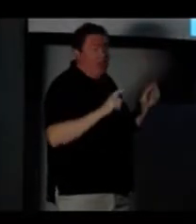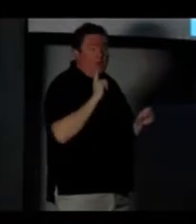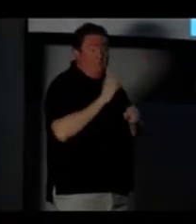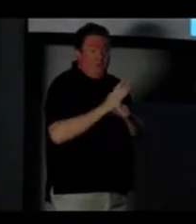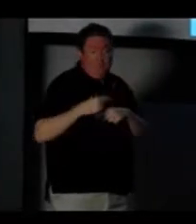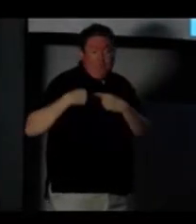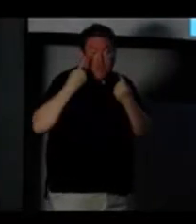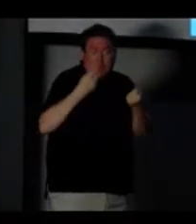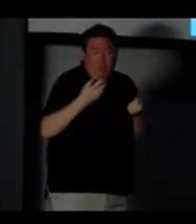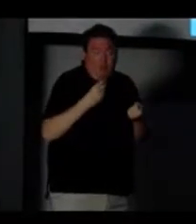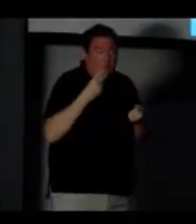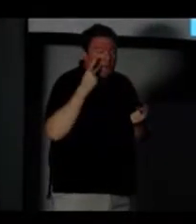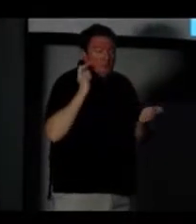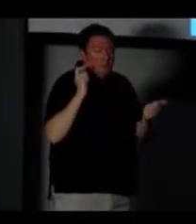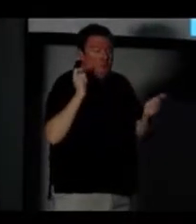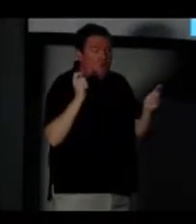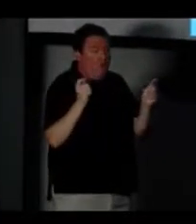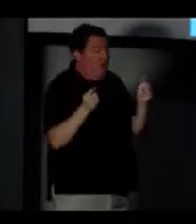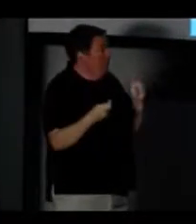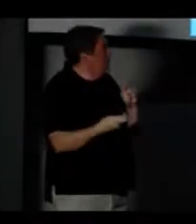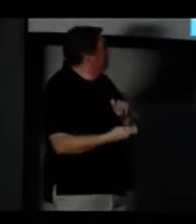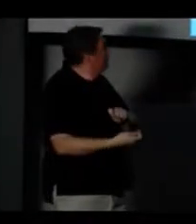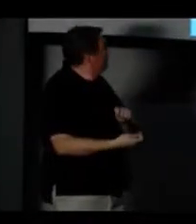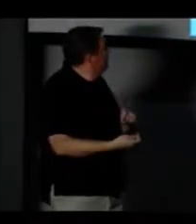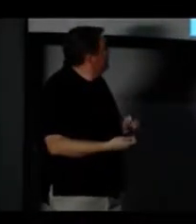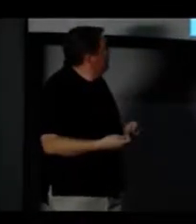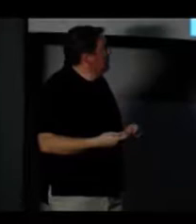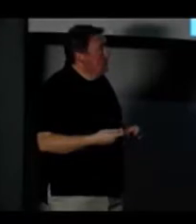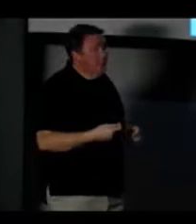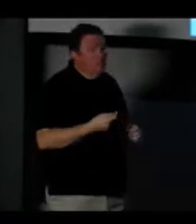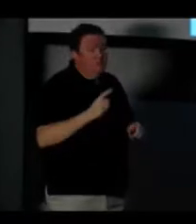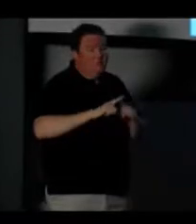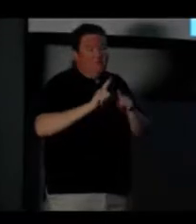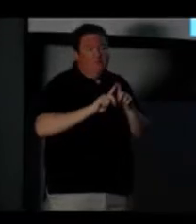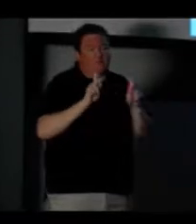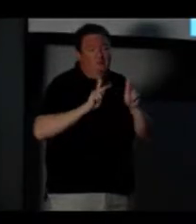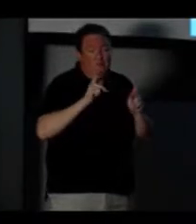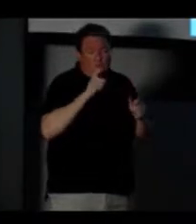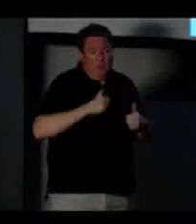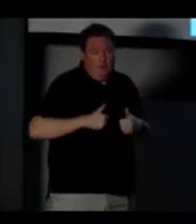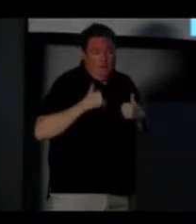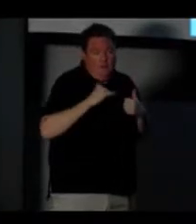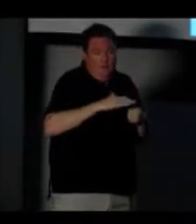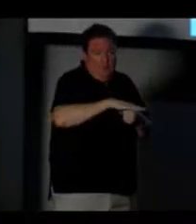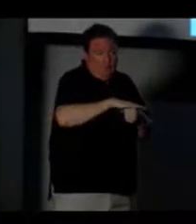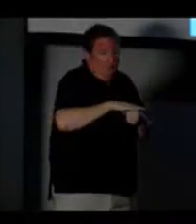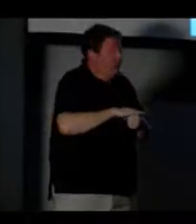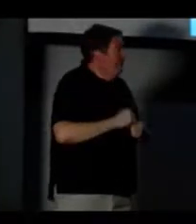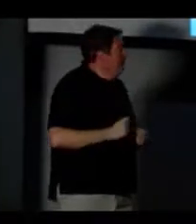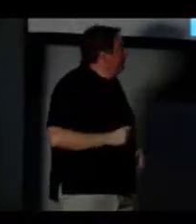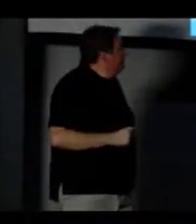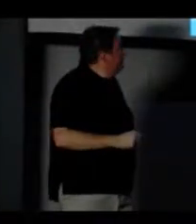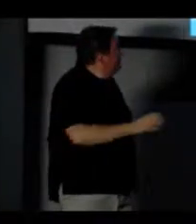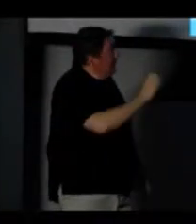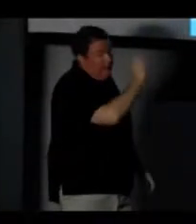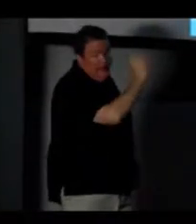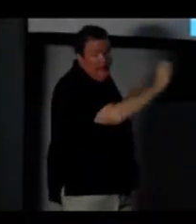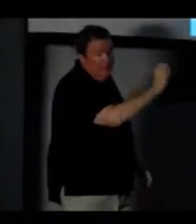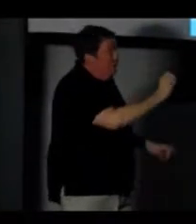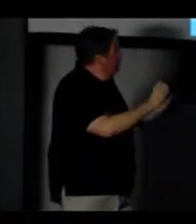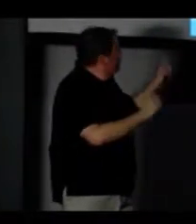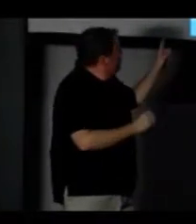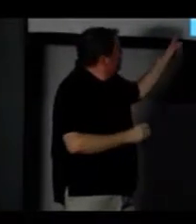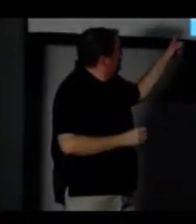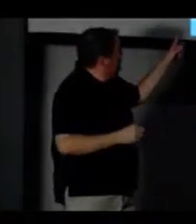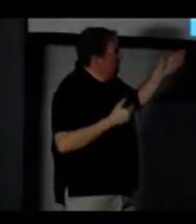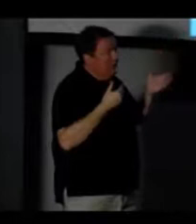can see how that's changed with different people living through that region. The one in Eastern Africa, around the lakes there,